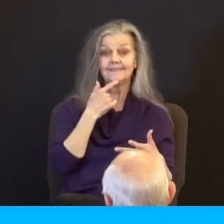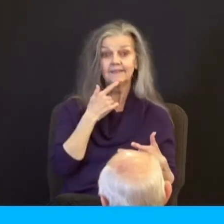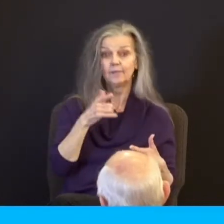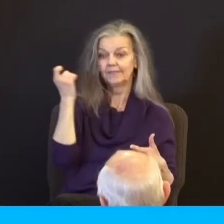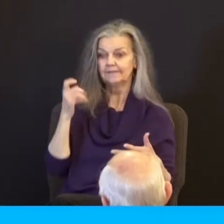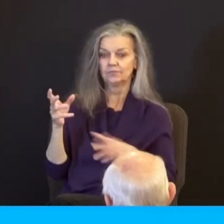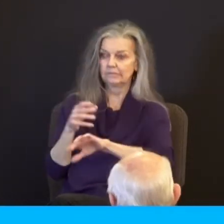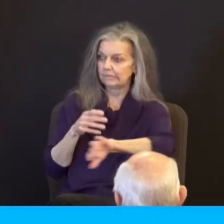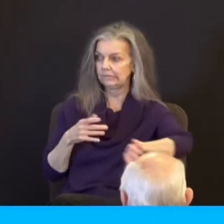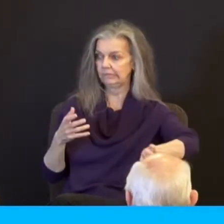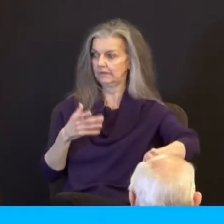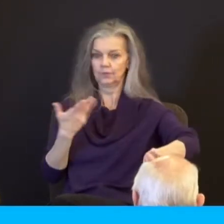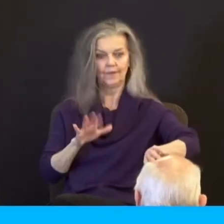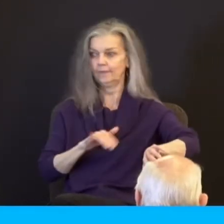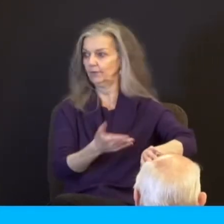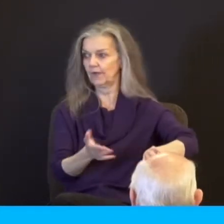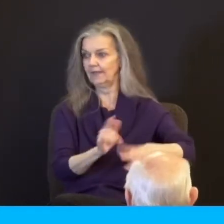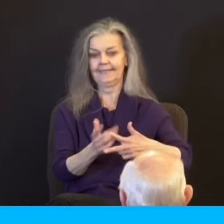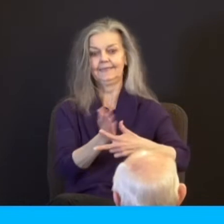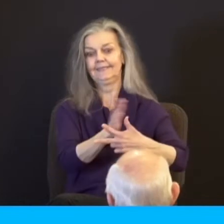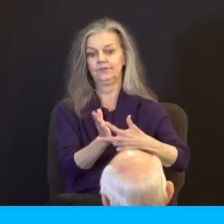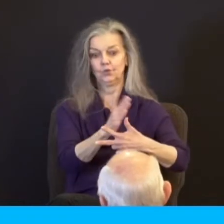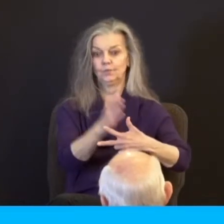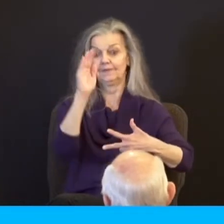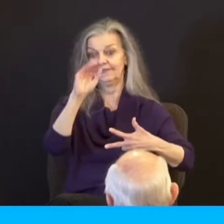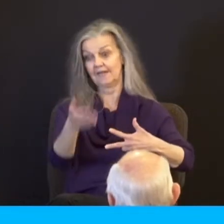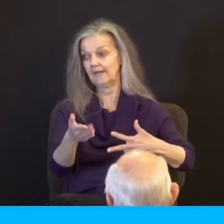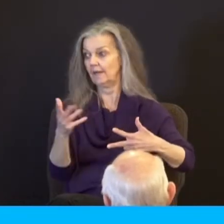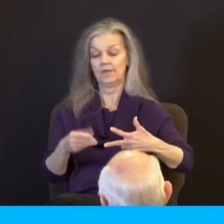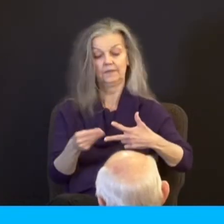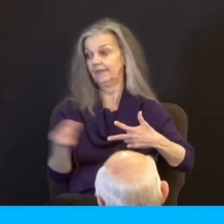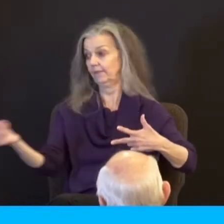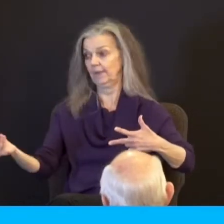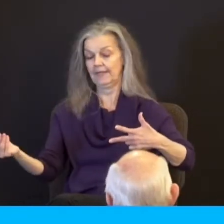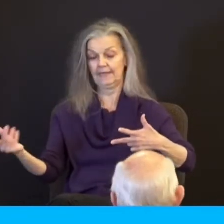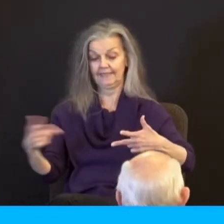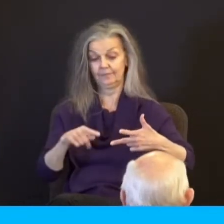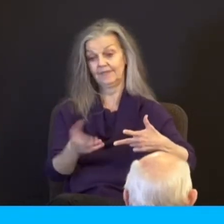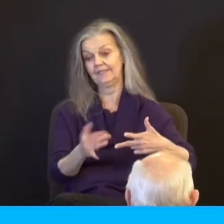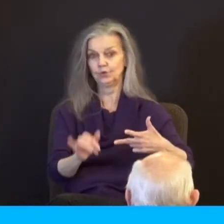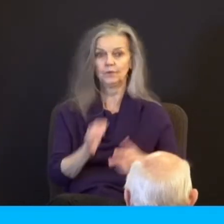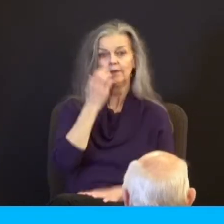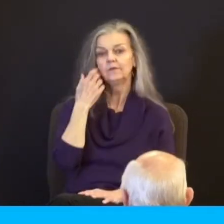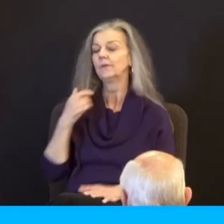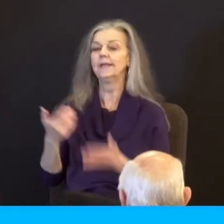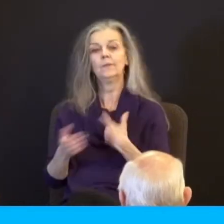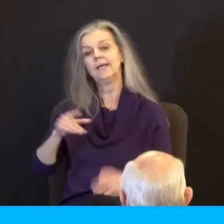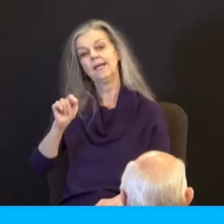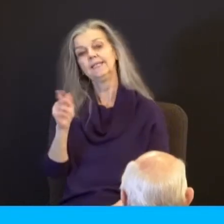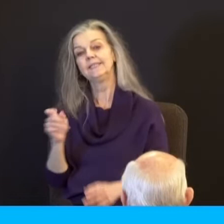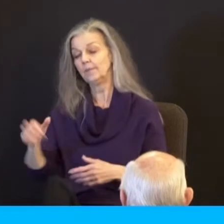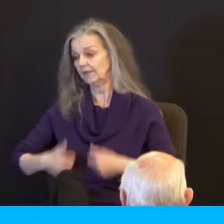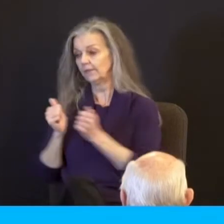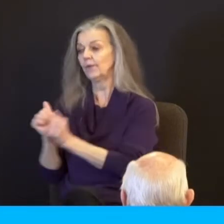also, as his brethren did. He's like, 2 down, I'm not giving her 1 more to go. And so Tamar went and dwelt in